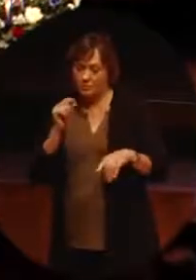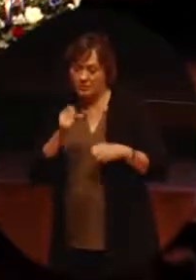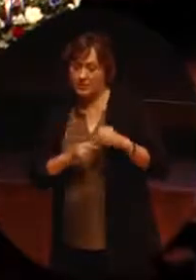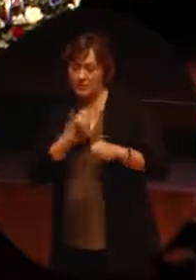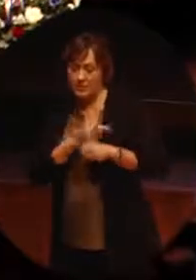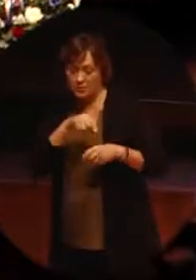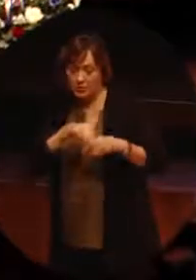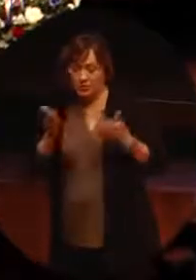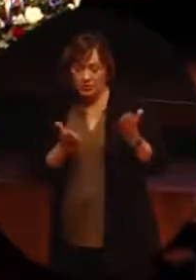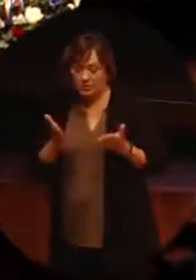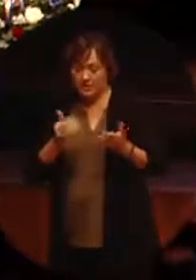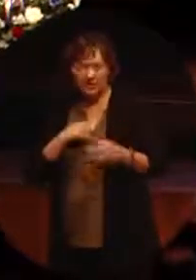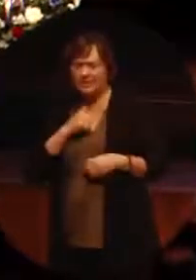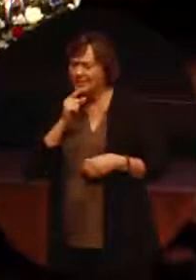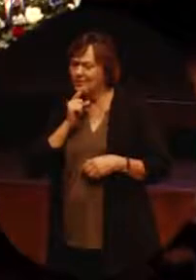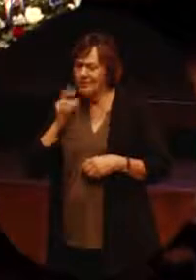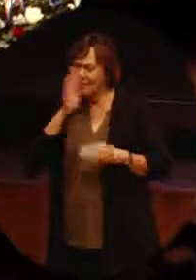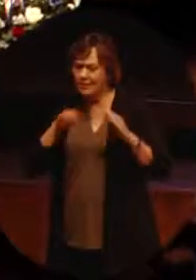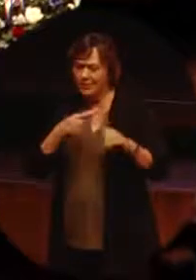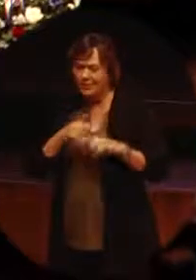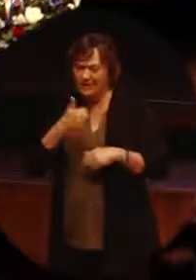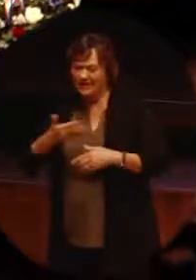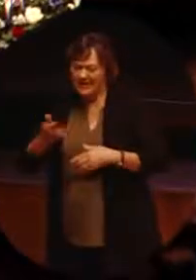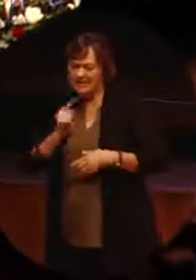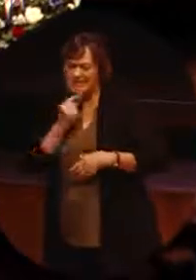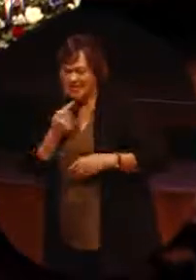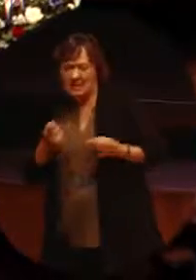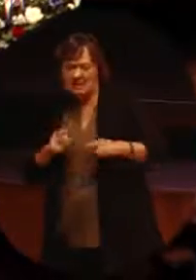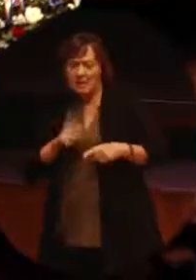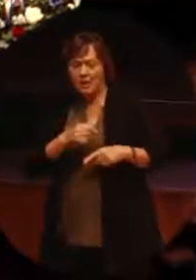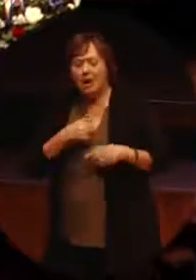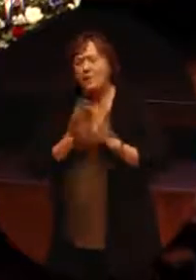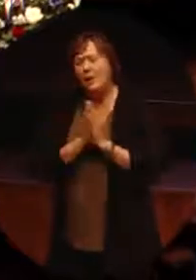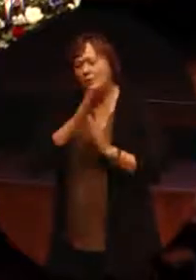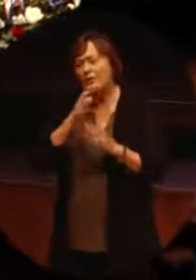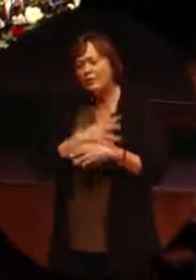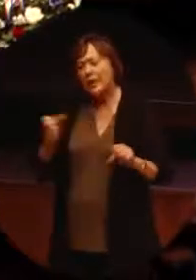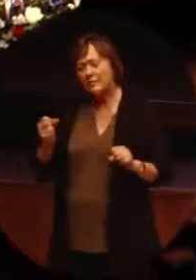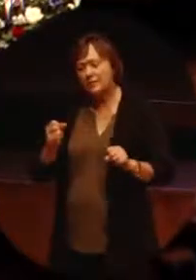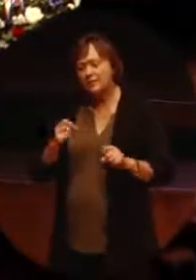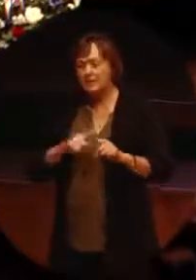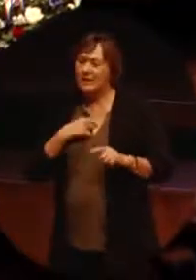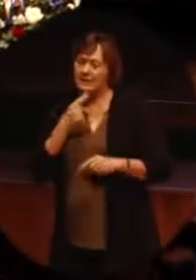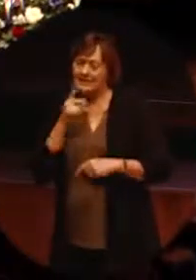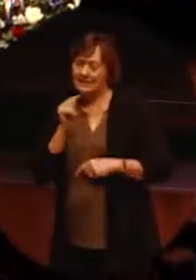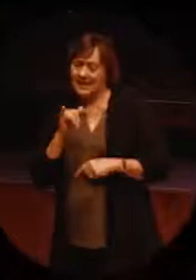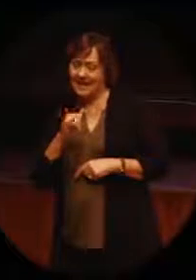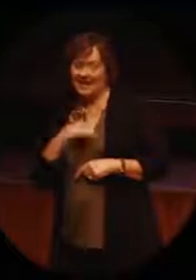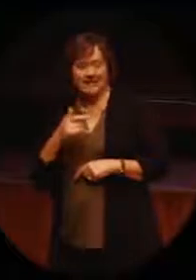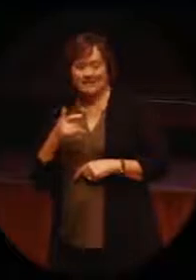during the 20 years that you were in, I never really worried about anything serious happening to you, even though I did pray for your safety. But I said,